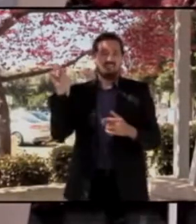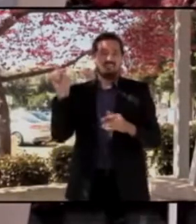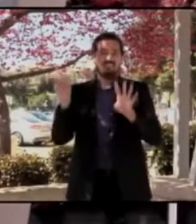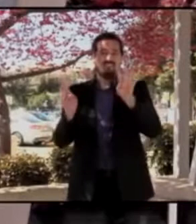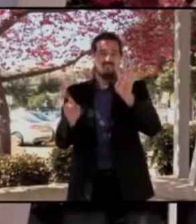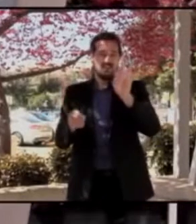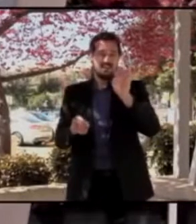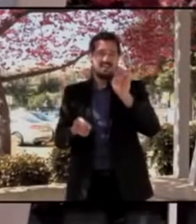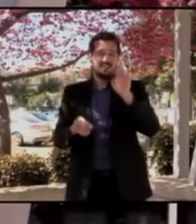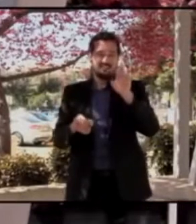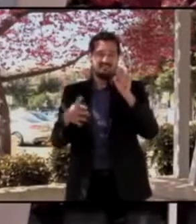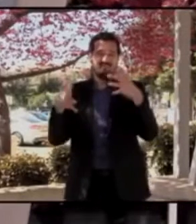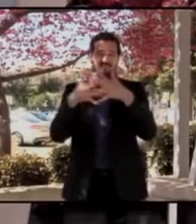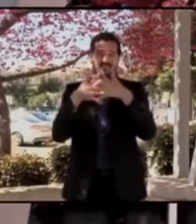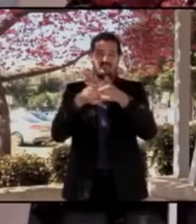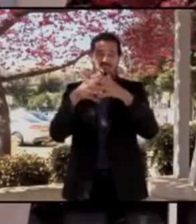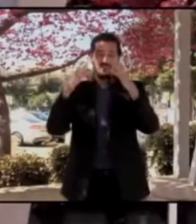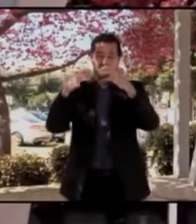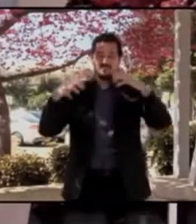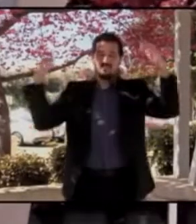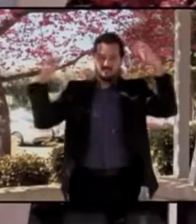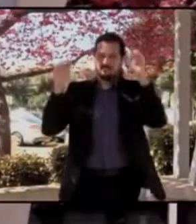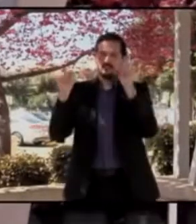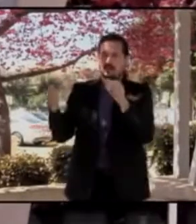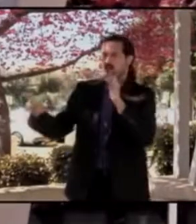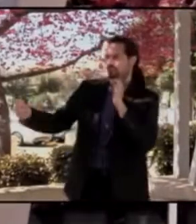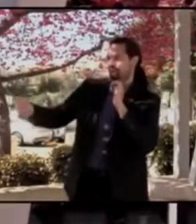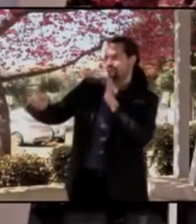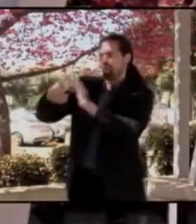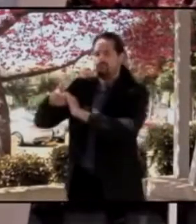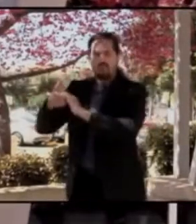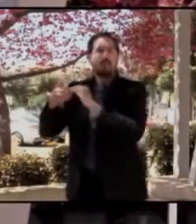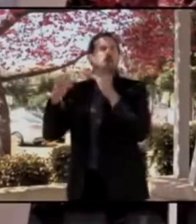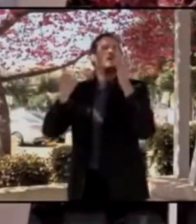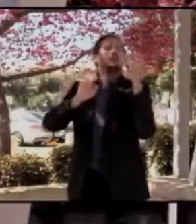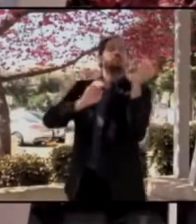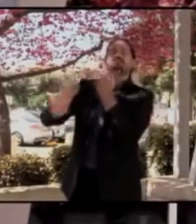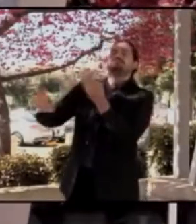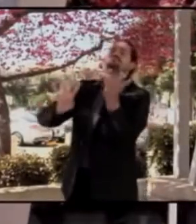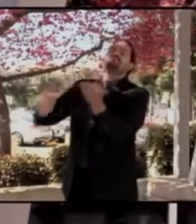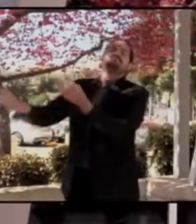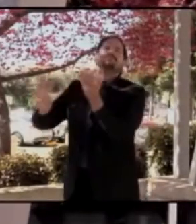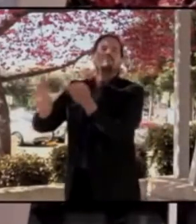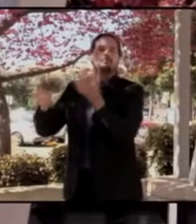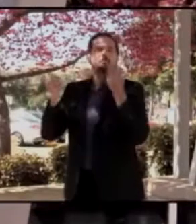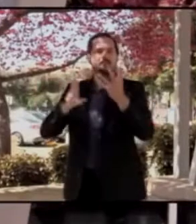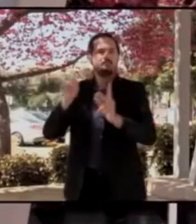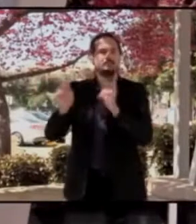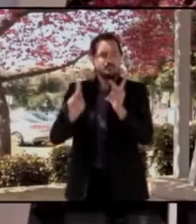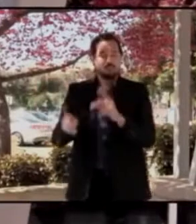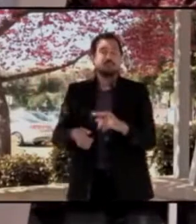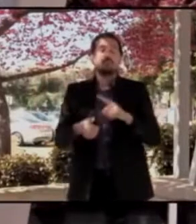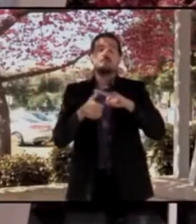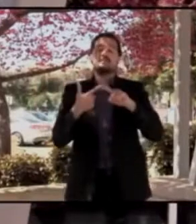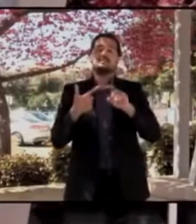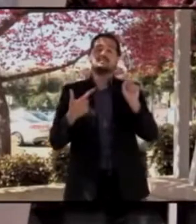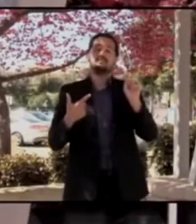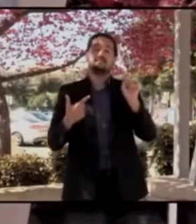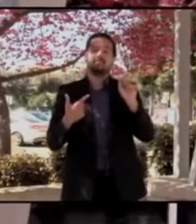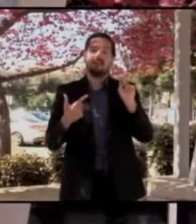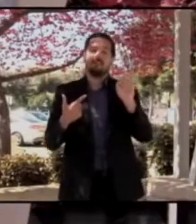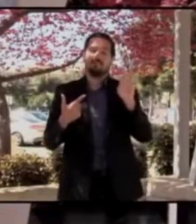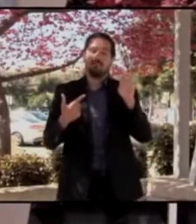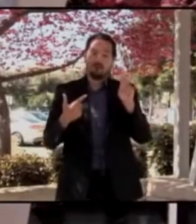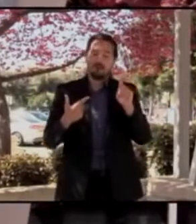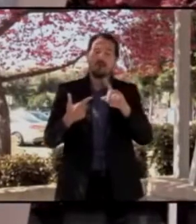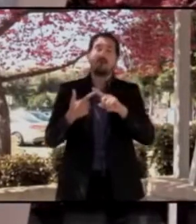day, we've got that in Santa Clara, we've got our partners at Stanford vaccinating in North County, and in the East Side and in Gilroy, we've